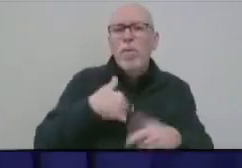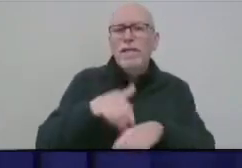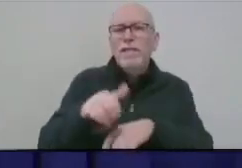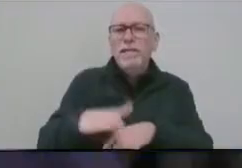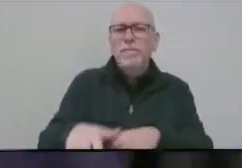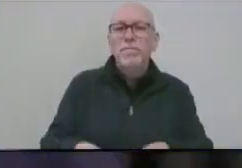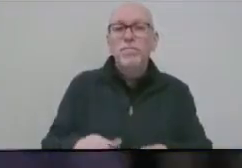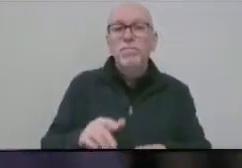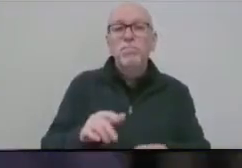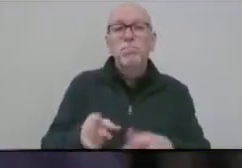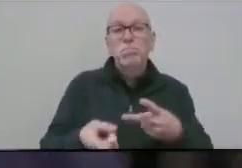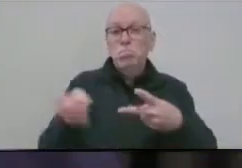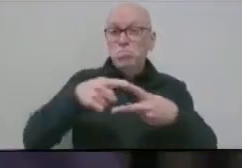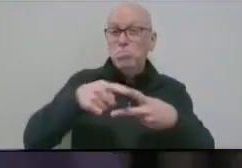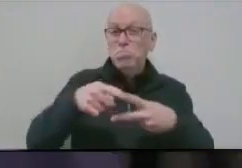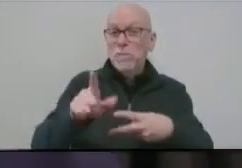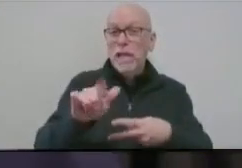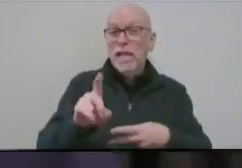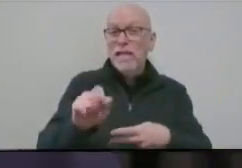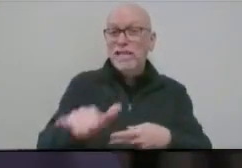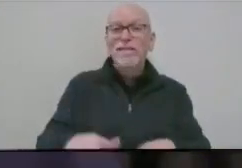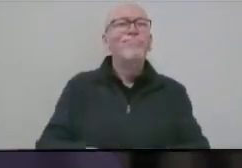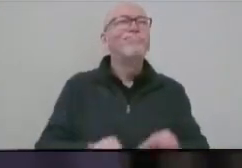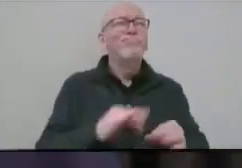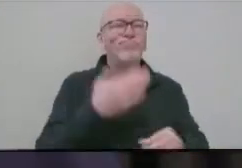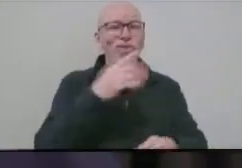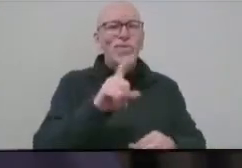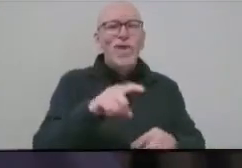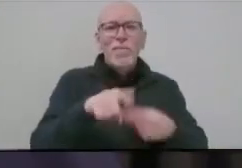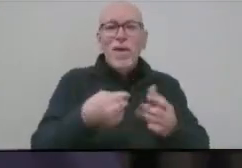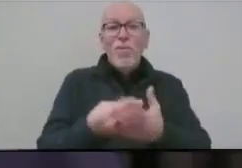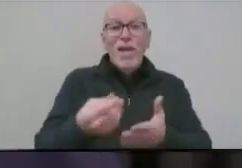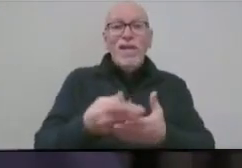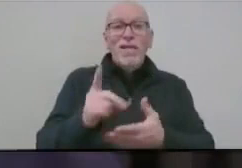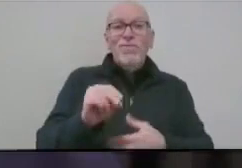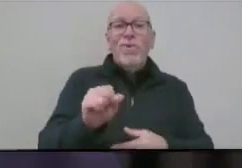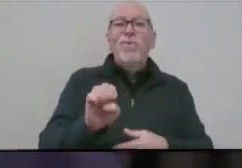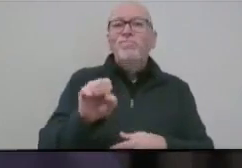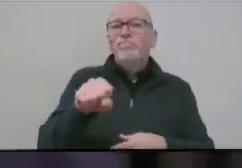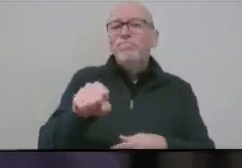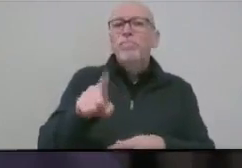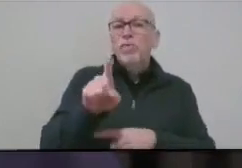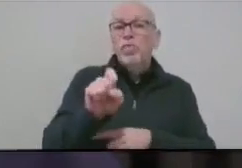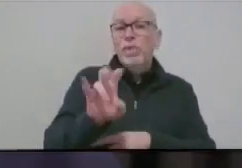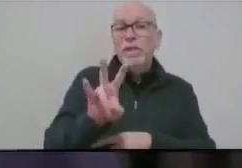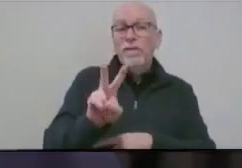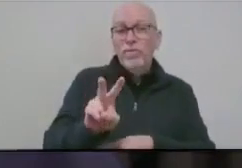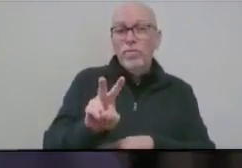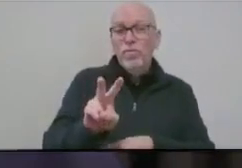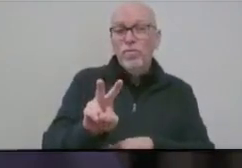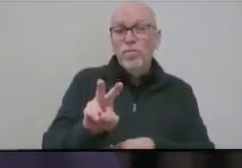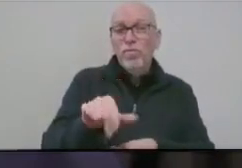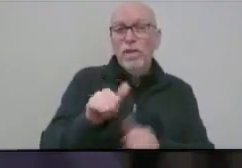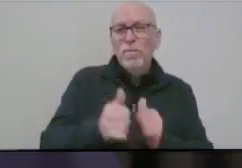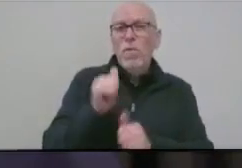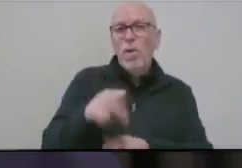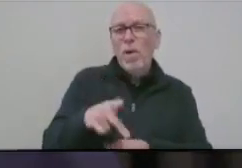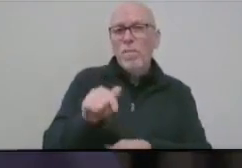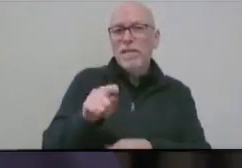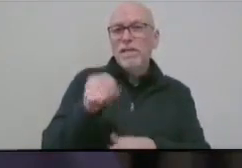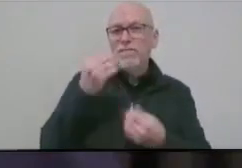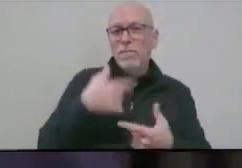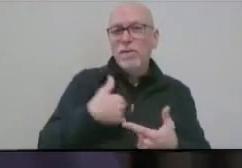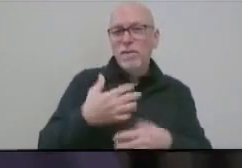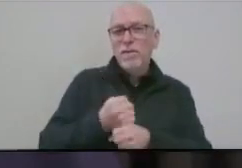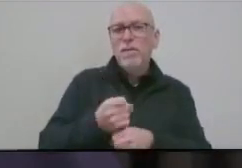Lindsay? Yes, thank you. Good question about the wasted doses. So the 172 was the most up-to-date information I